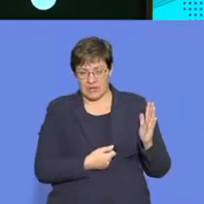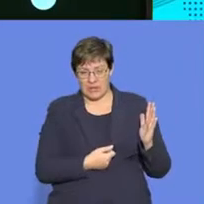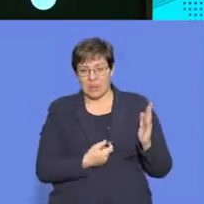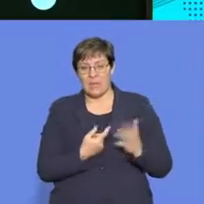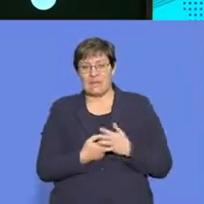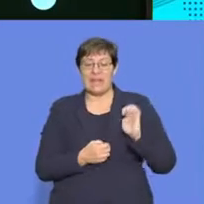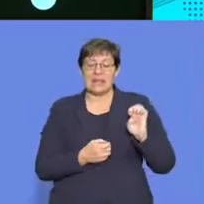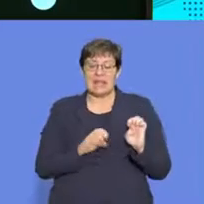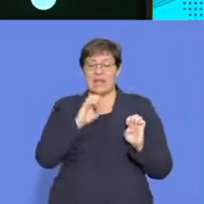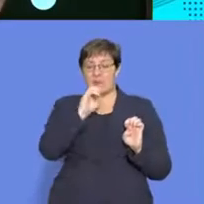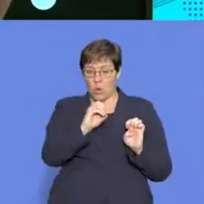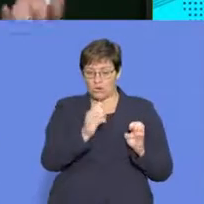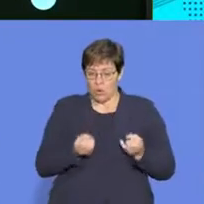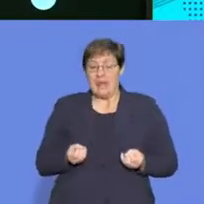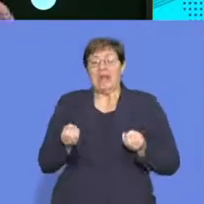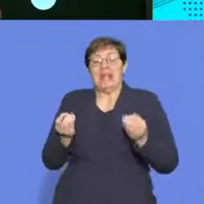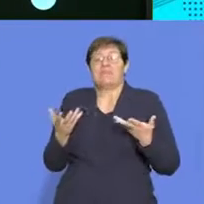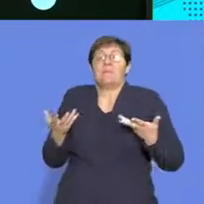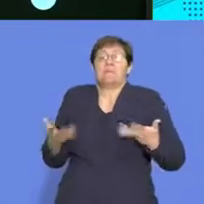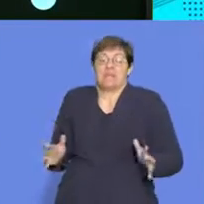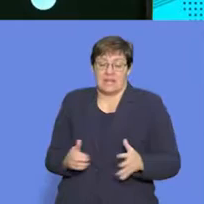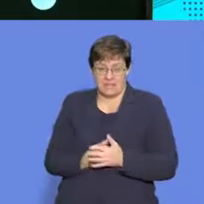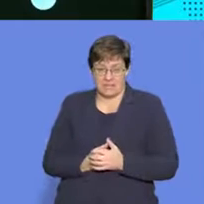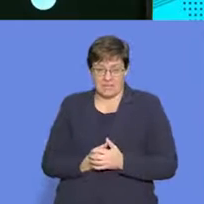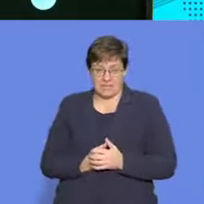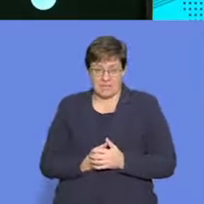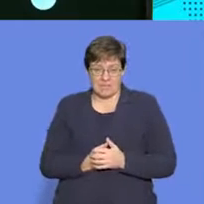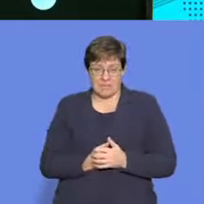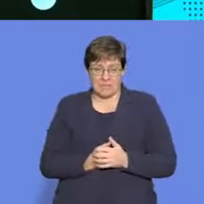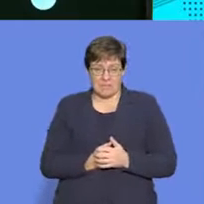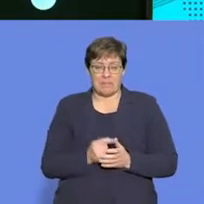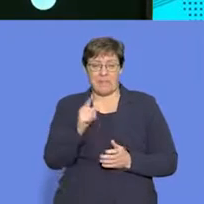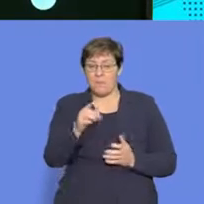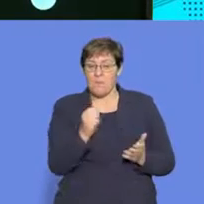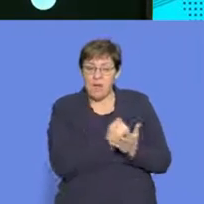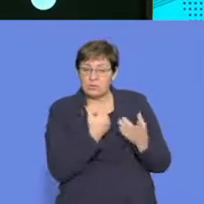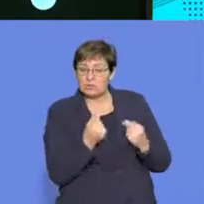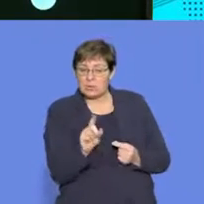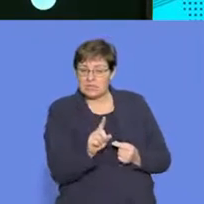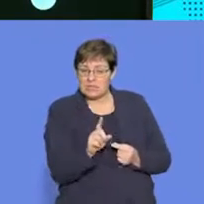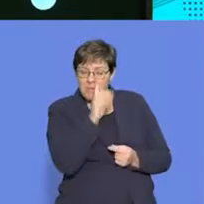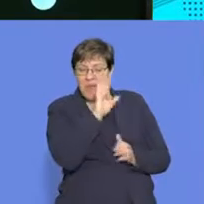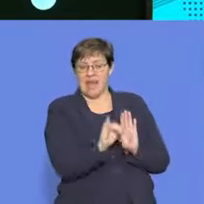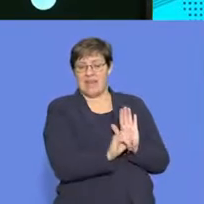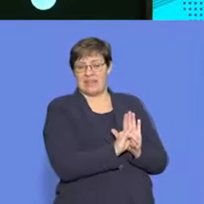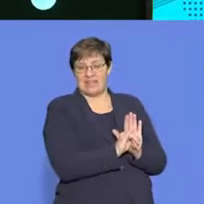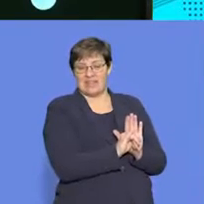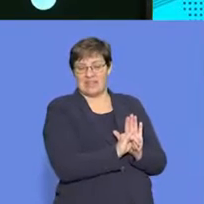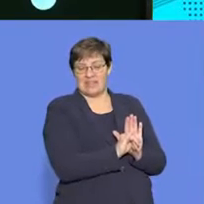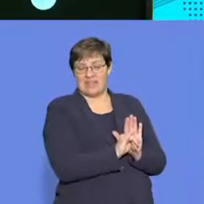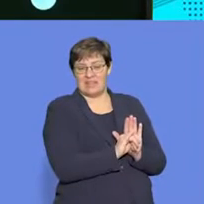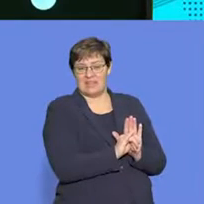table, but gives us the E0 values for that reaction. And what you've got to be able to then do